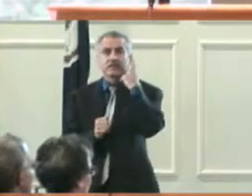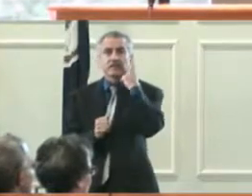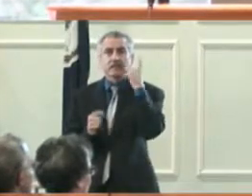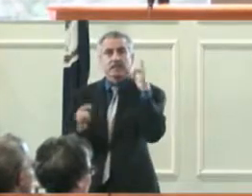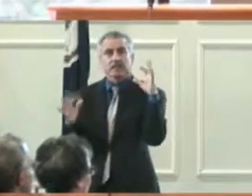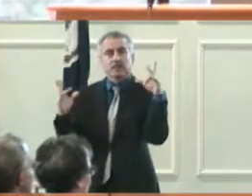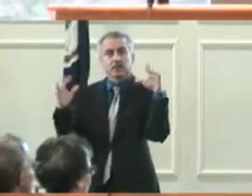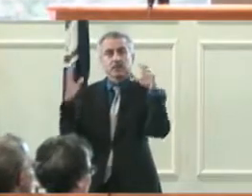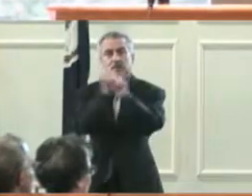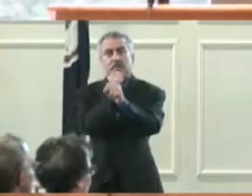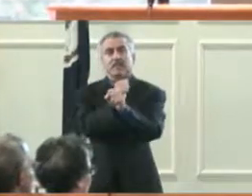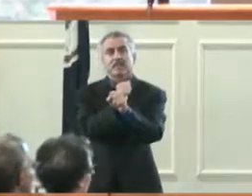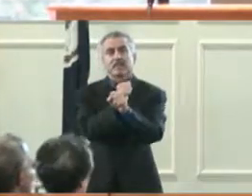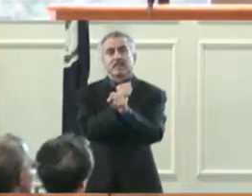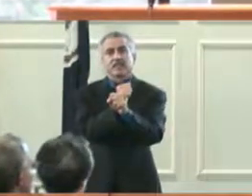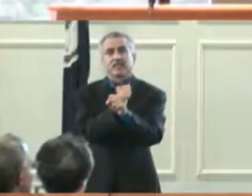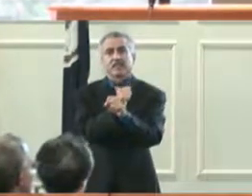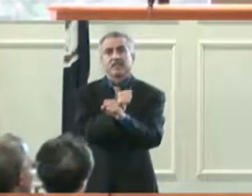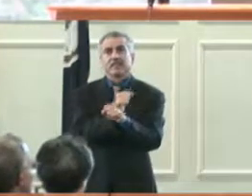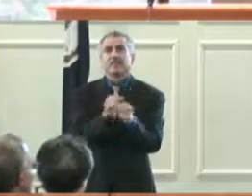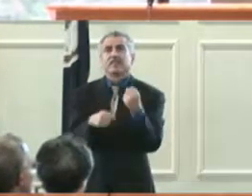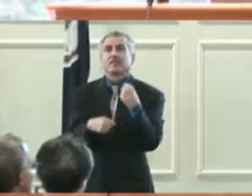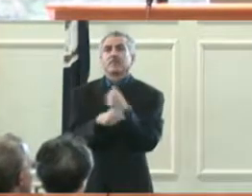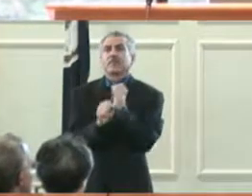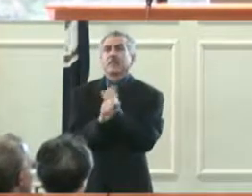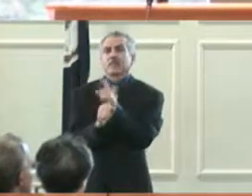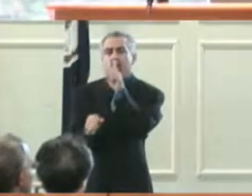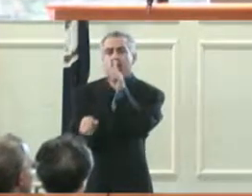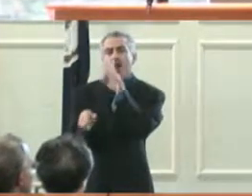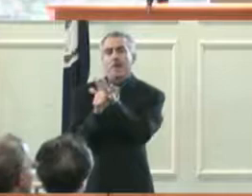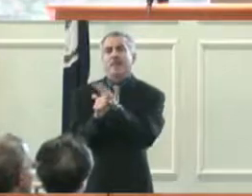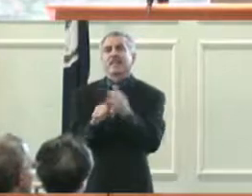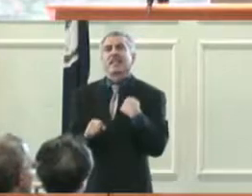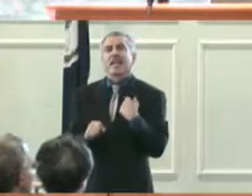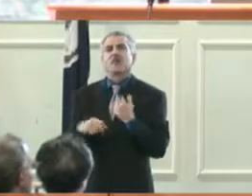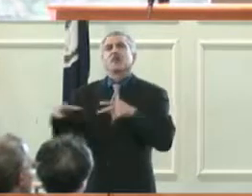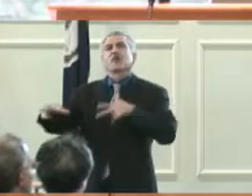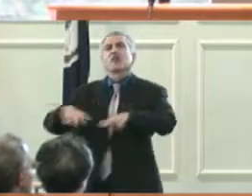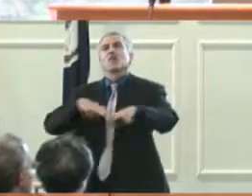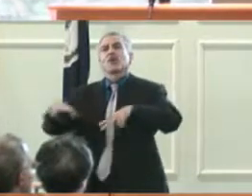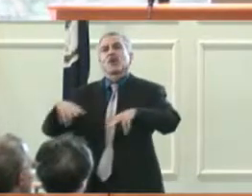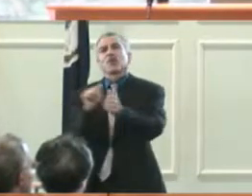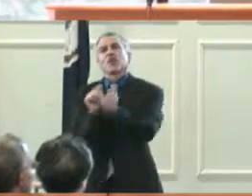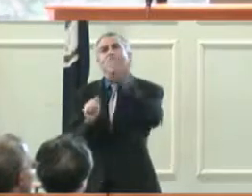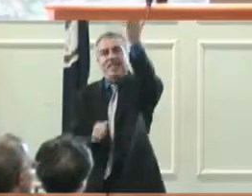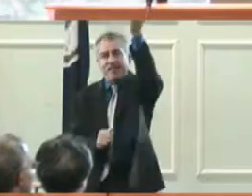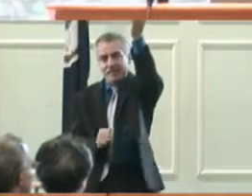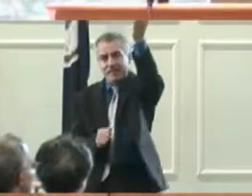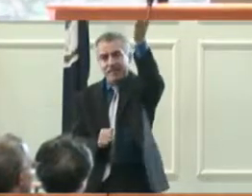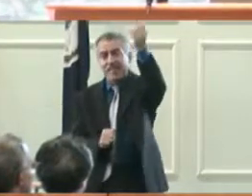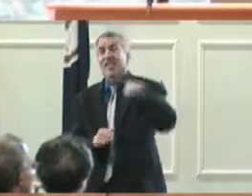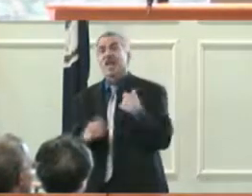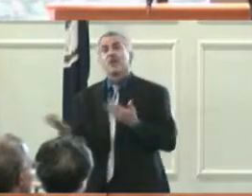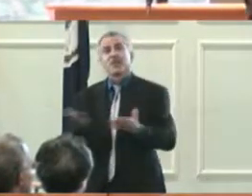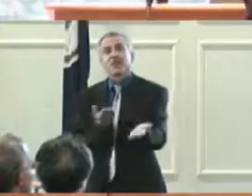a commitment to God that I want to walk with him. I want to serve him until the